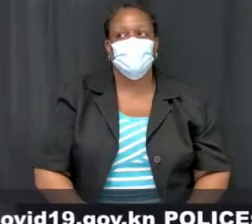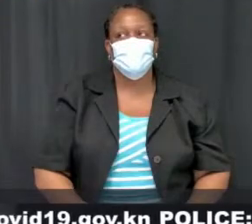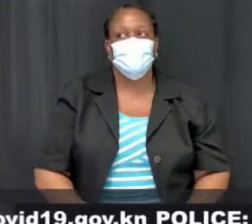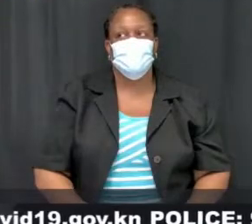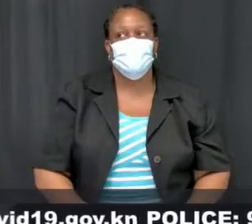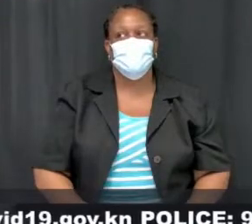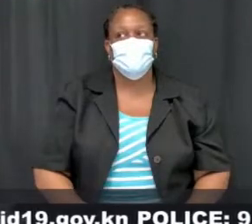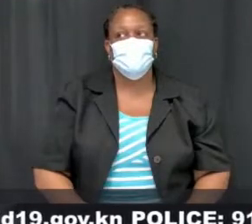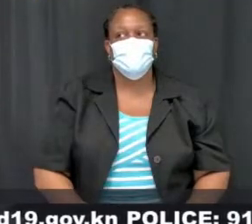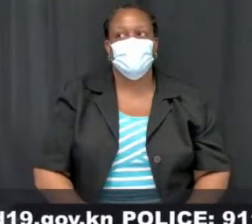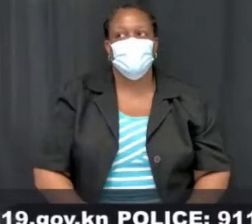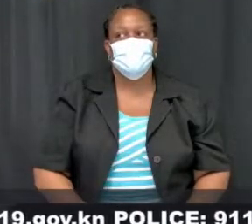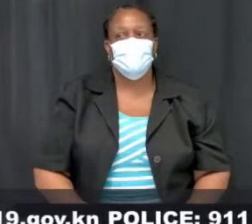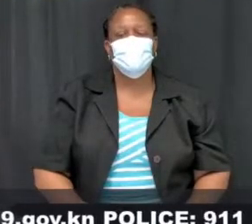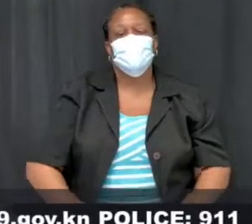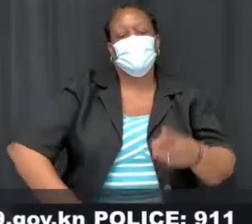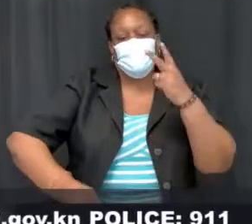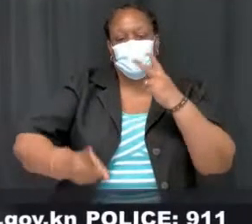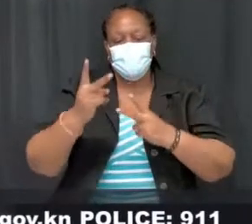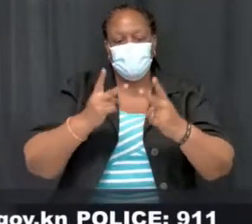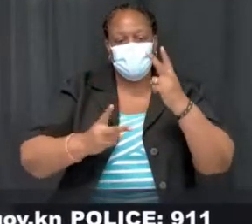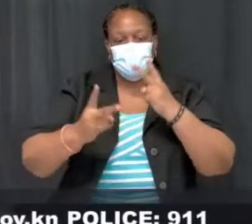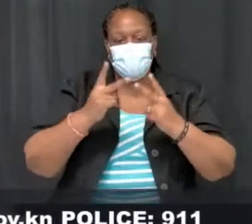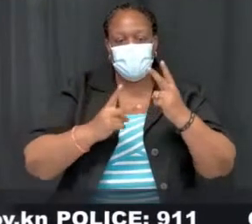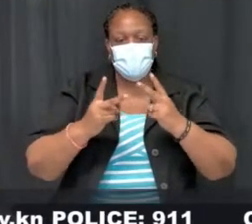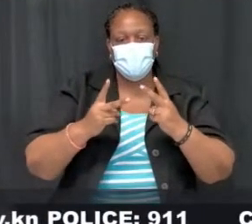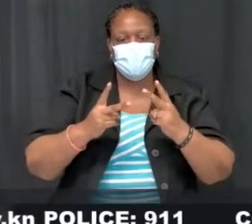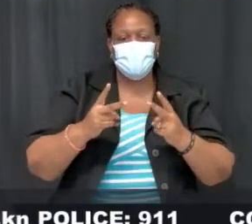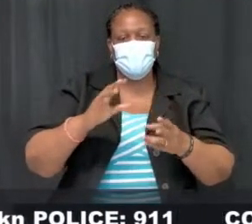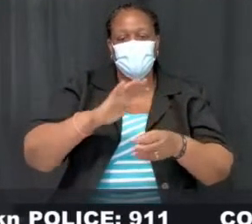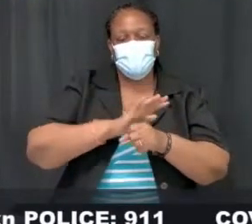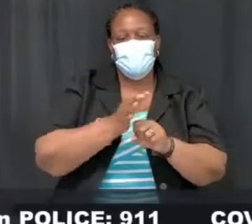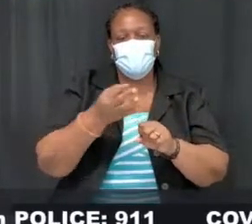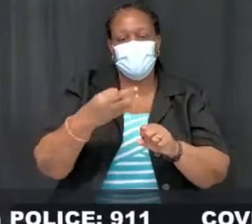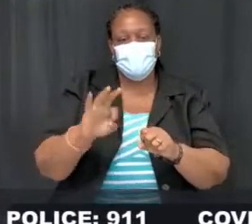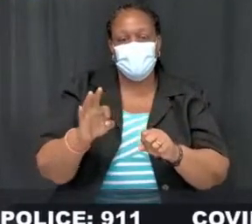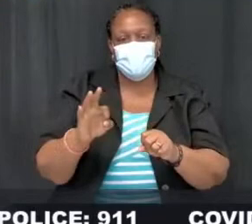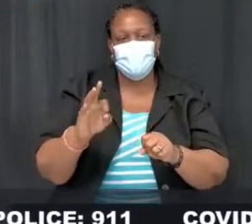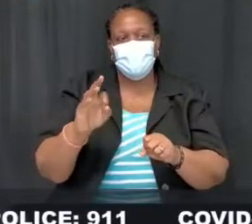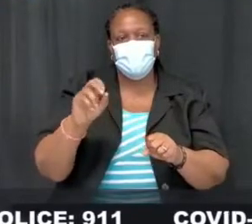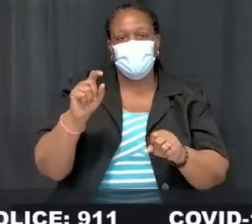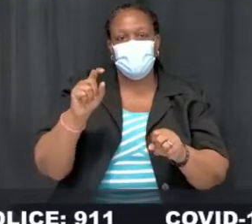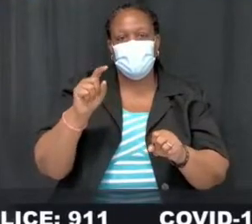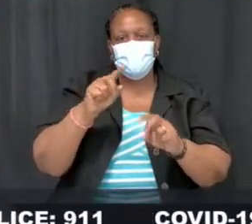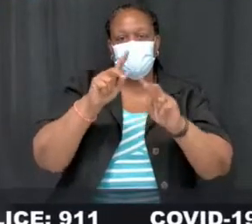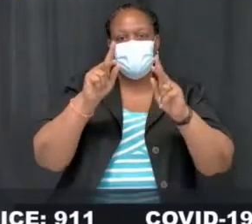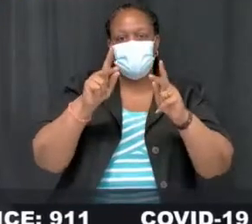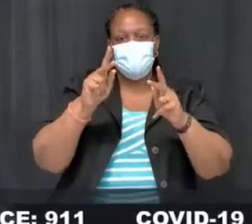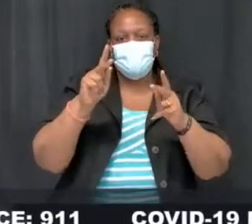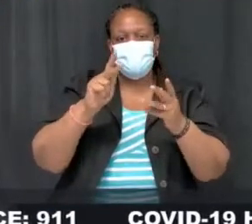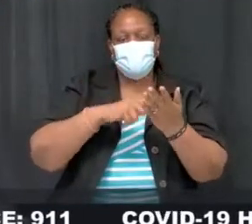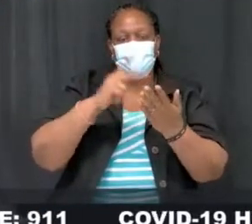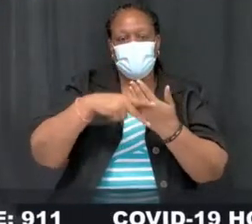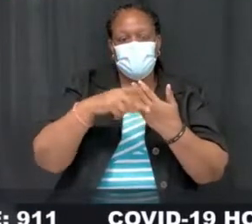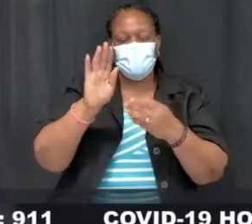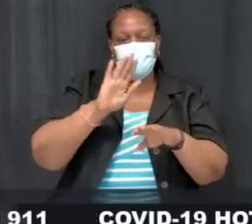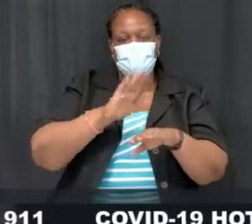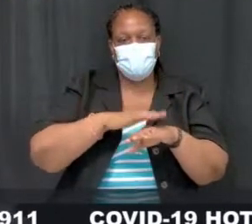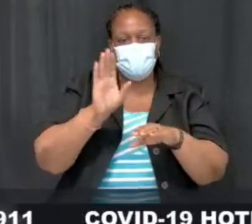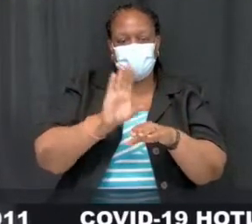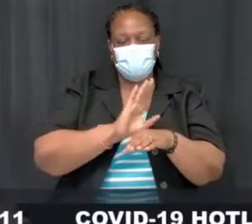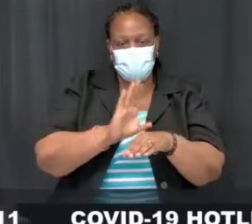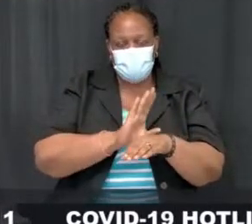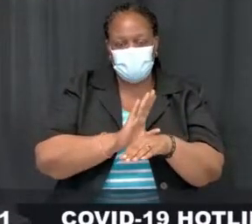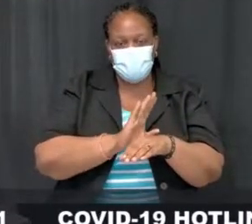covid19.gov.kn website, or please review our health and travel protocols for St. Kitts and Nevis, and you will see the vaccines that